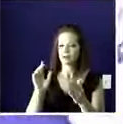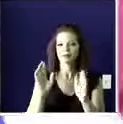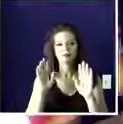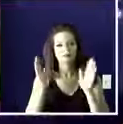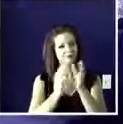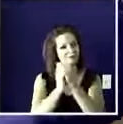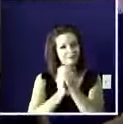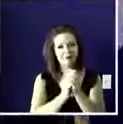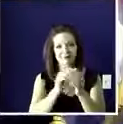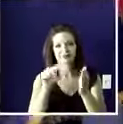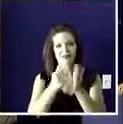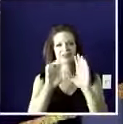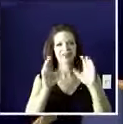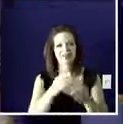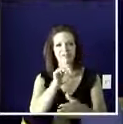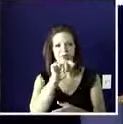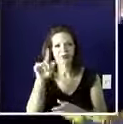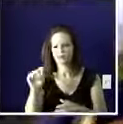of 2020.